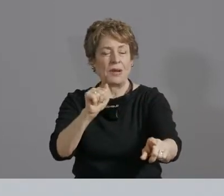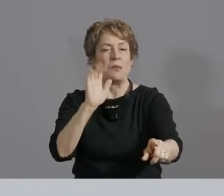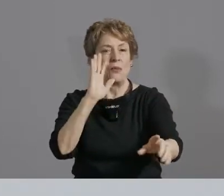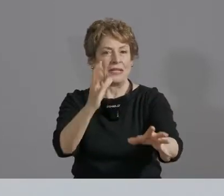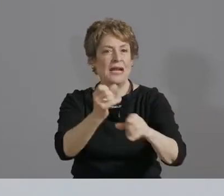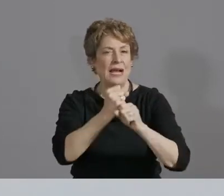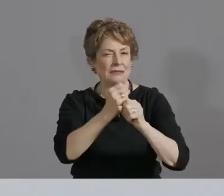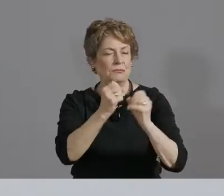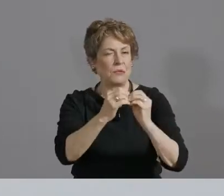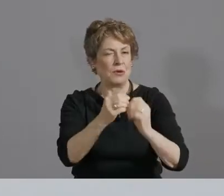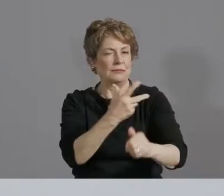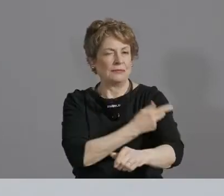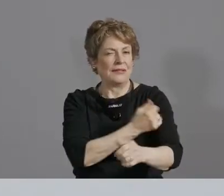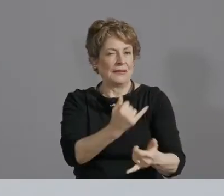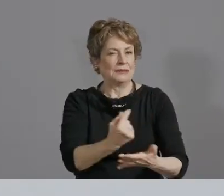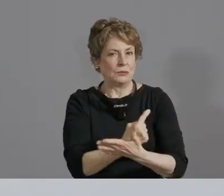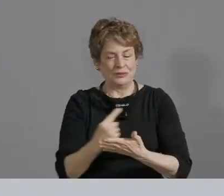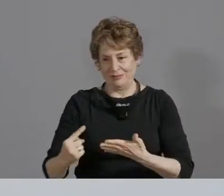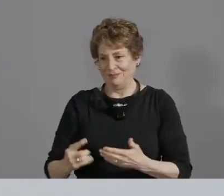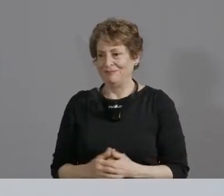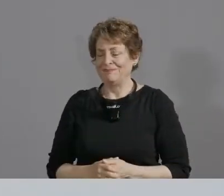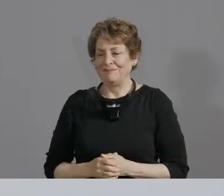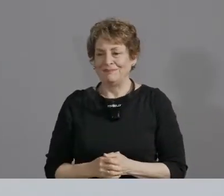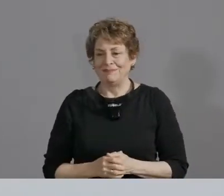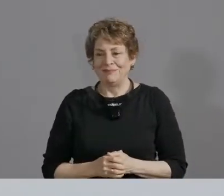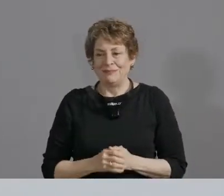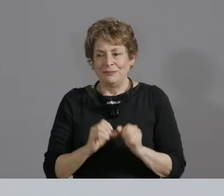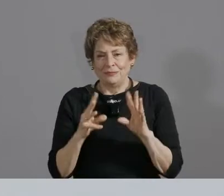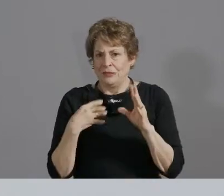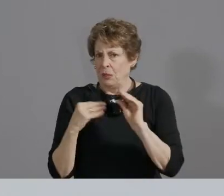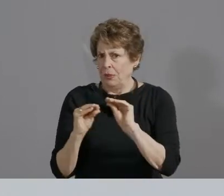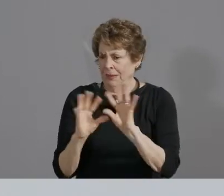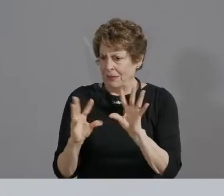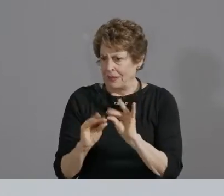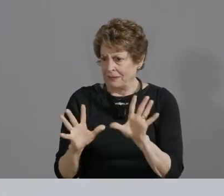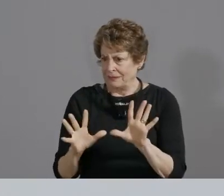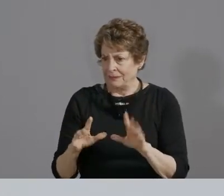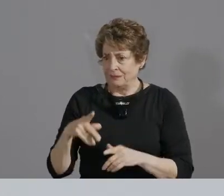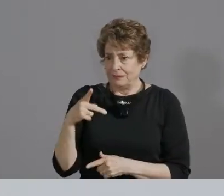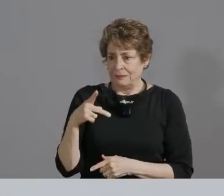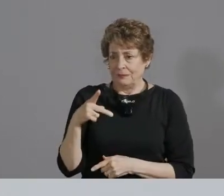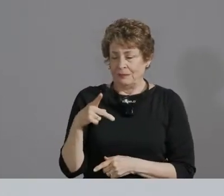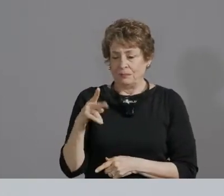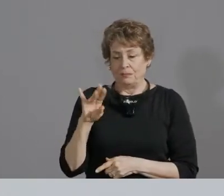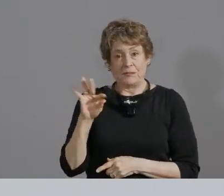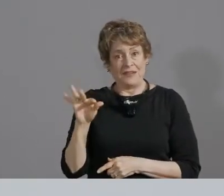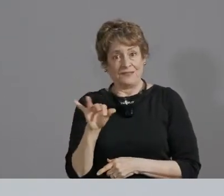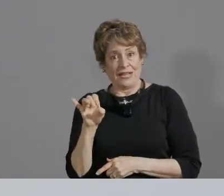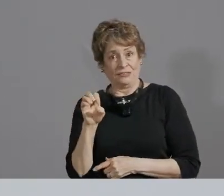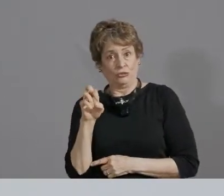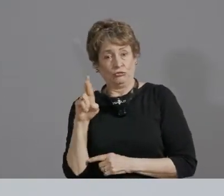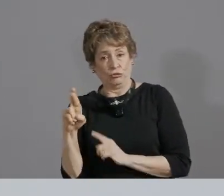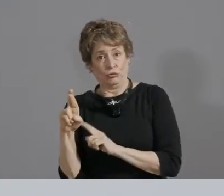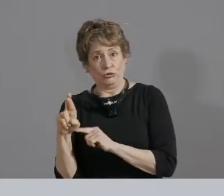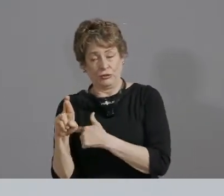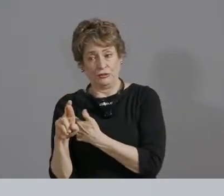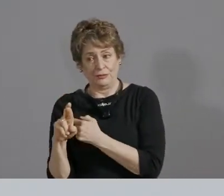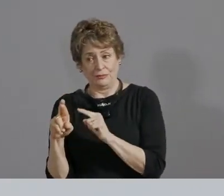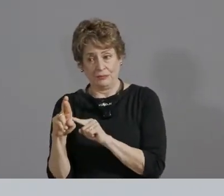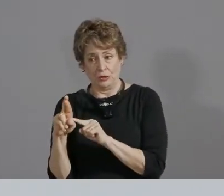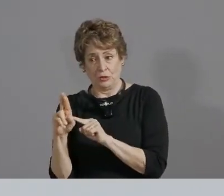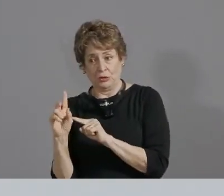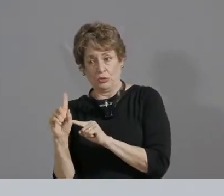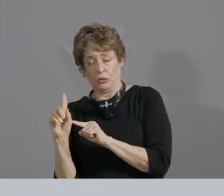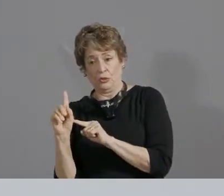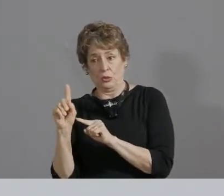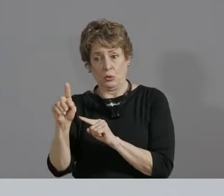so just to make sure that I understand you correctly, will the Pfizer doses then be going to the new, no. No, Okay. so we'll